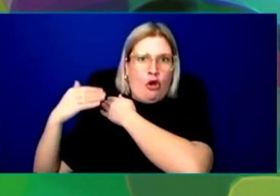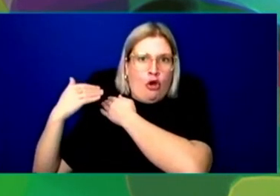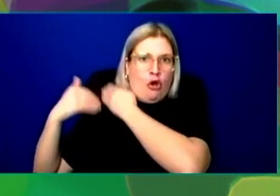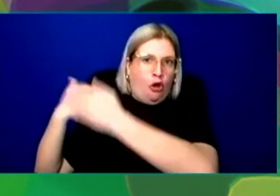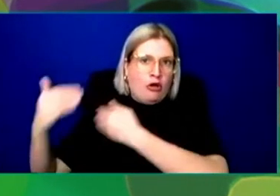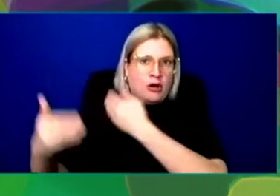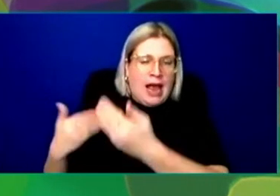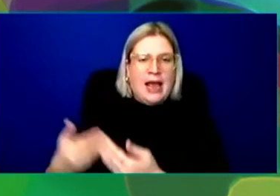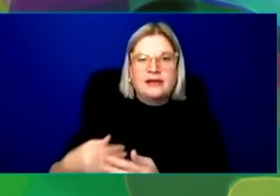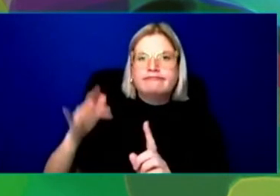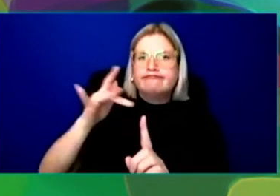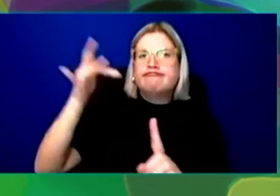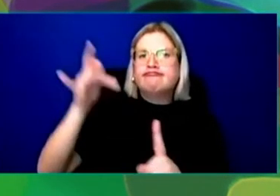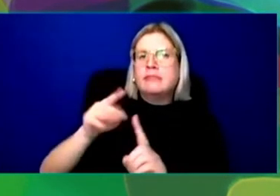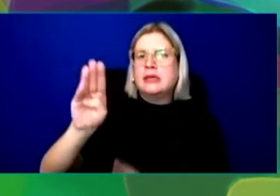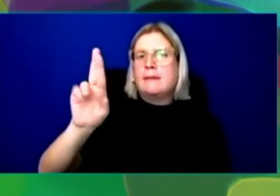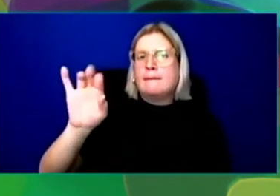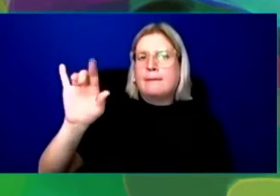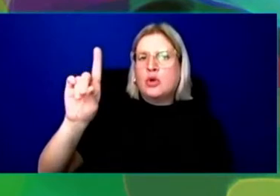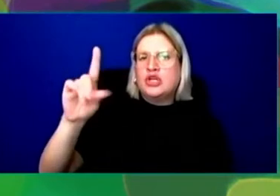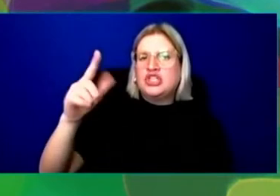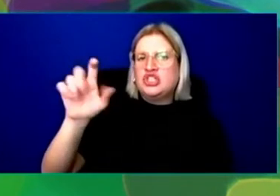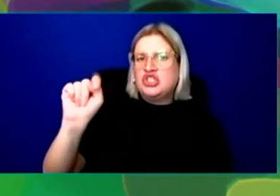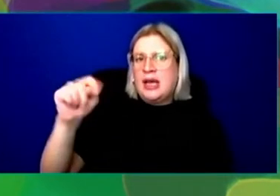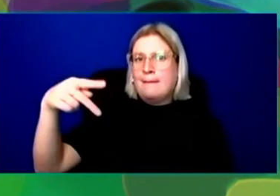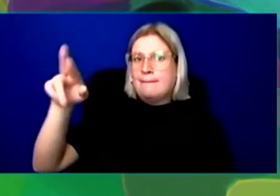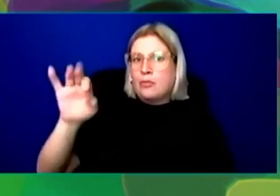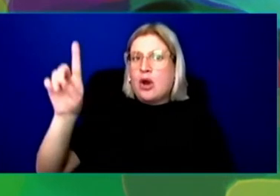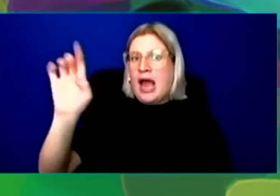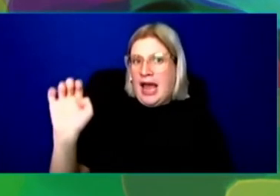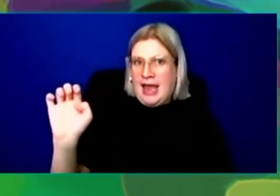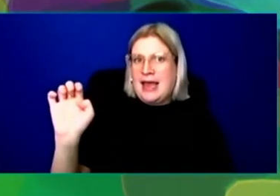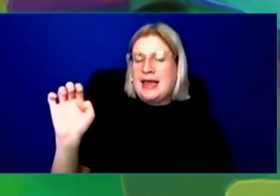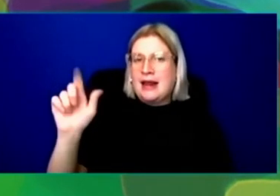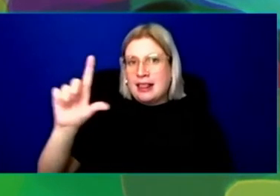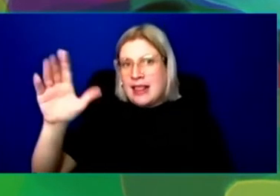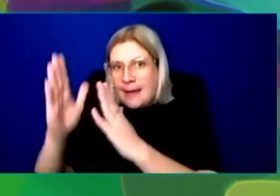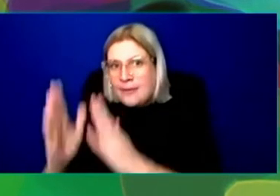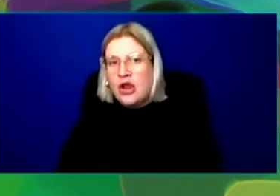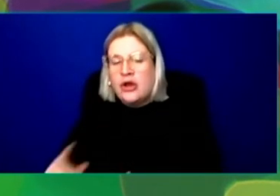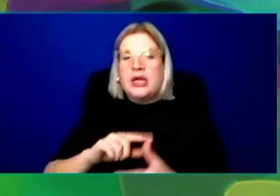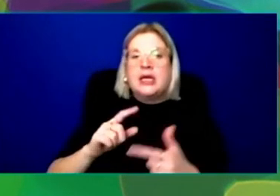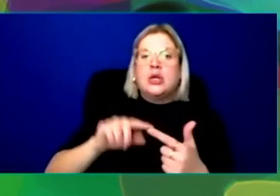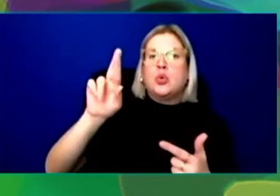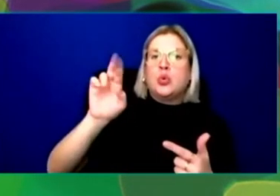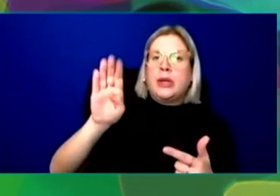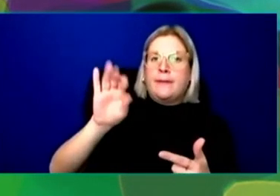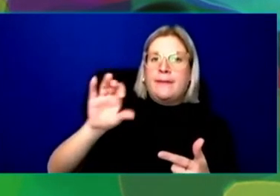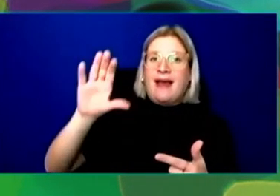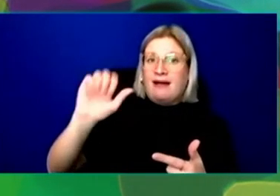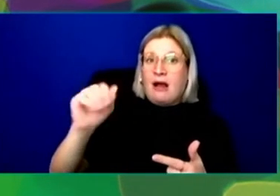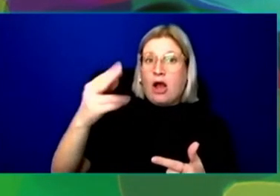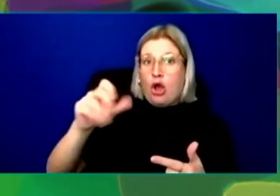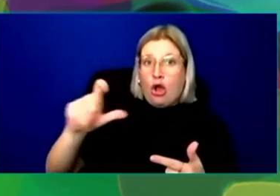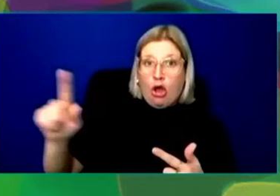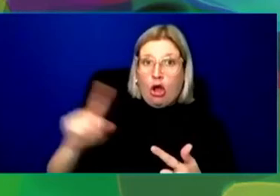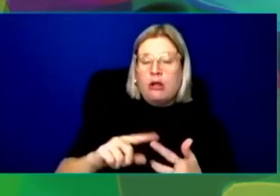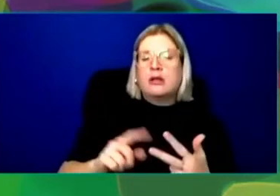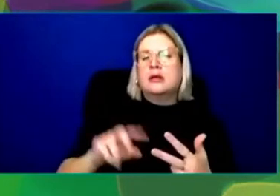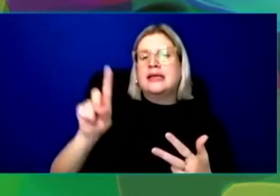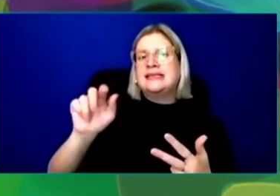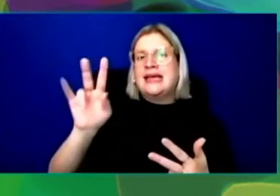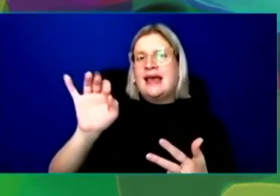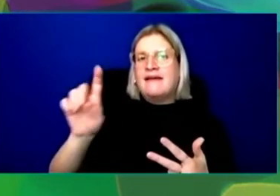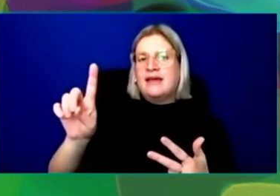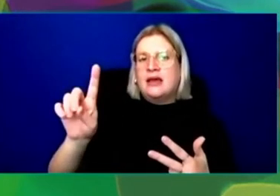Pride, one of our incredible librarians here at the Schomburg Center, Dr. Rebecca Hall, author of Wake, and lastly, David Walker, the